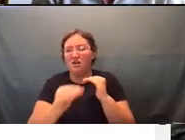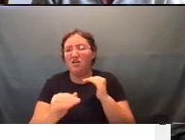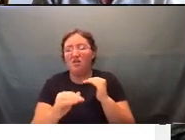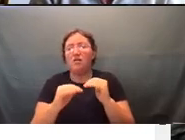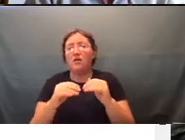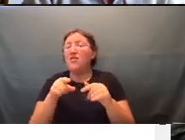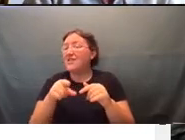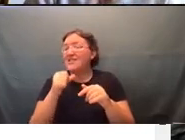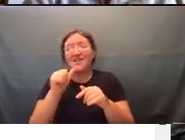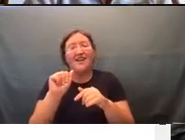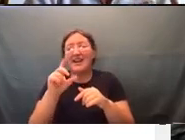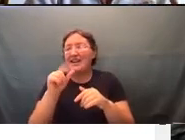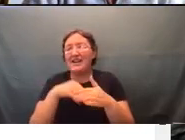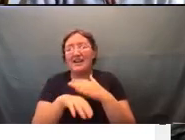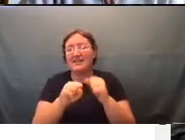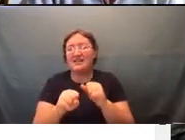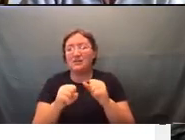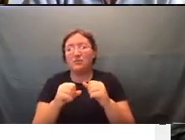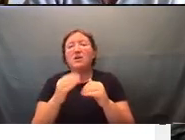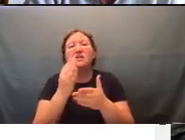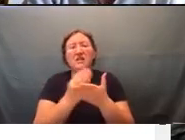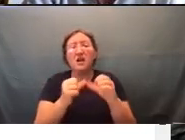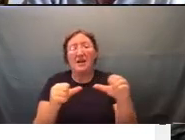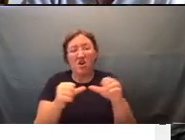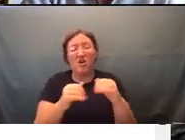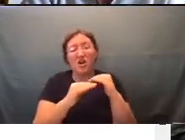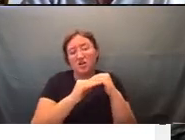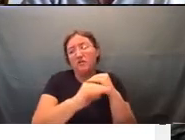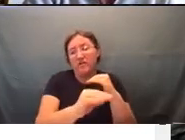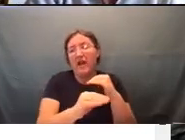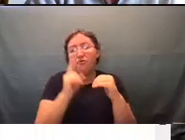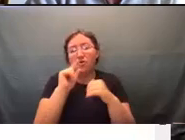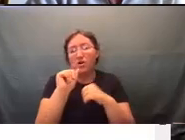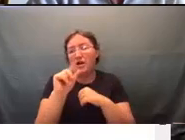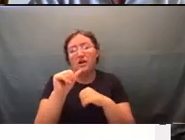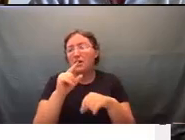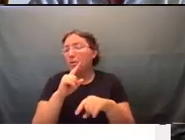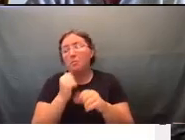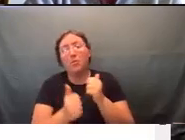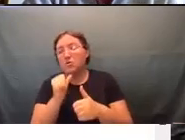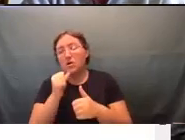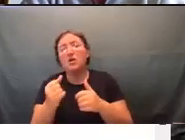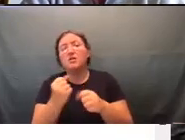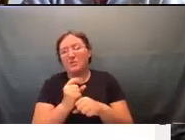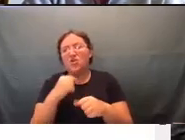paved trail. Some of it is, much of it is not. So we're really making sure we have some worn in